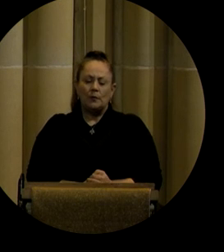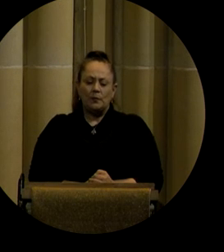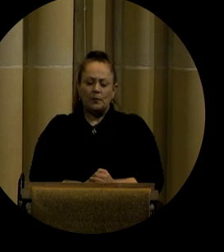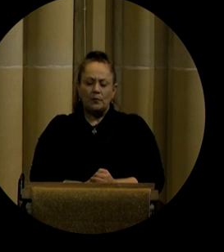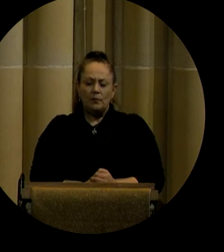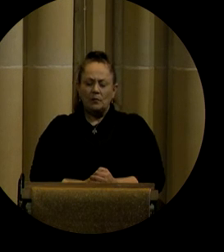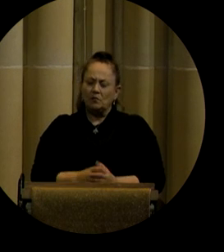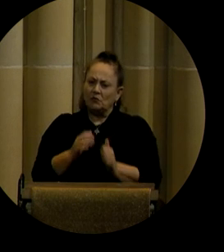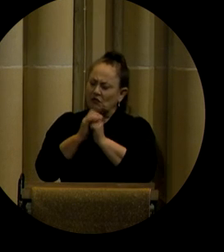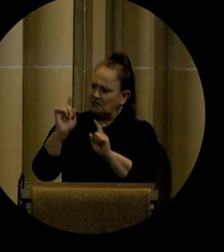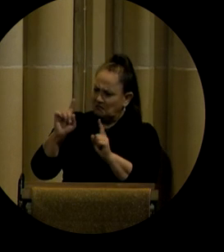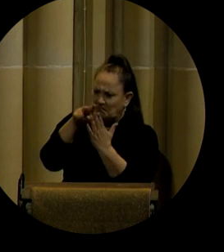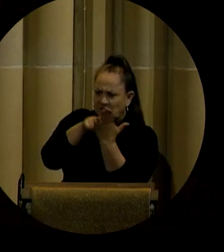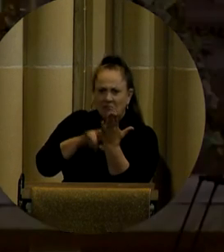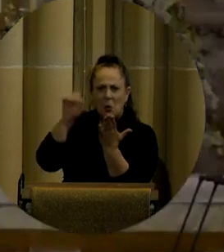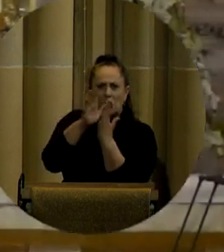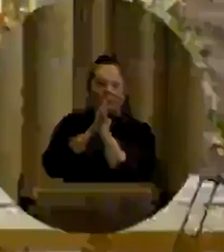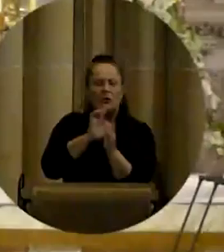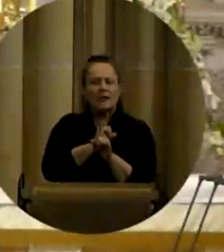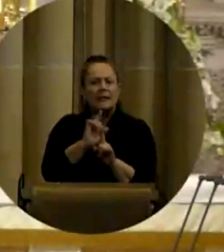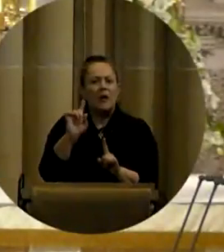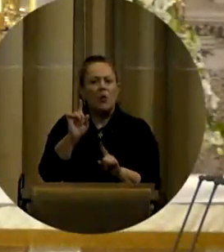"And what was that prayer?" her friend asked.